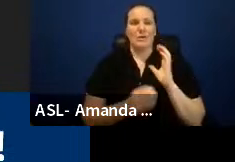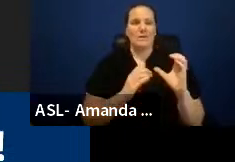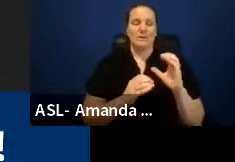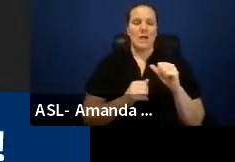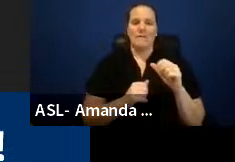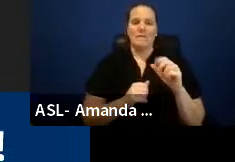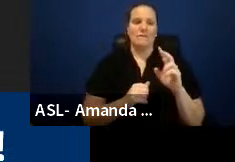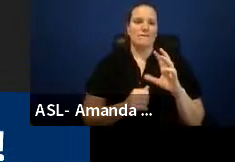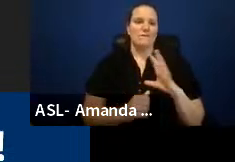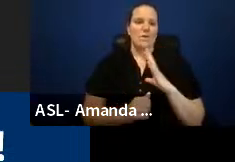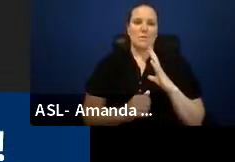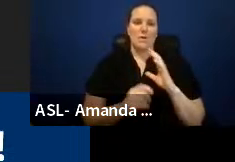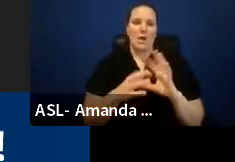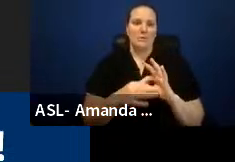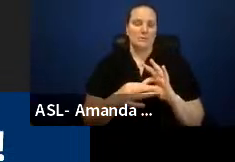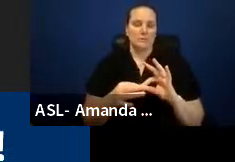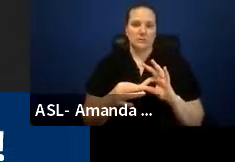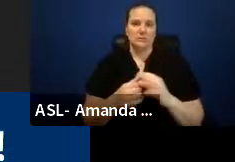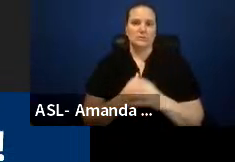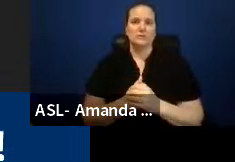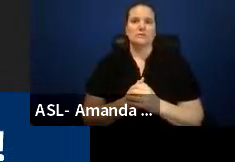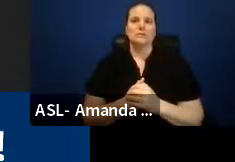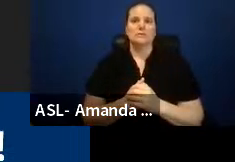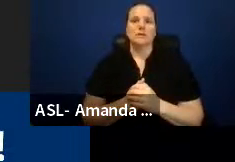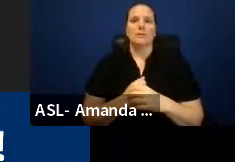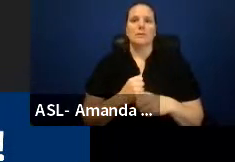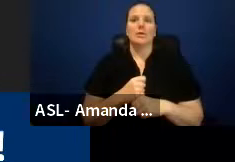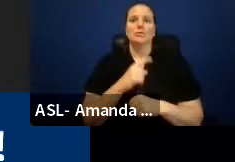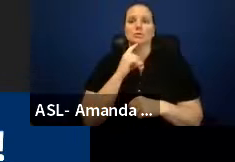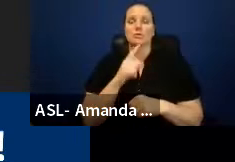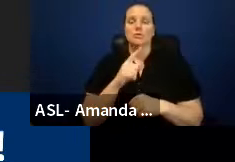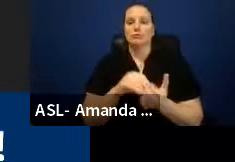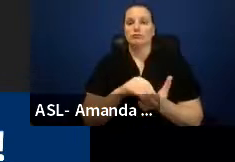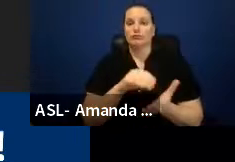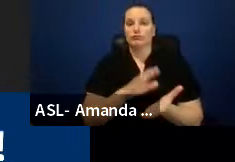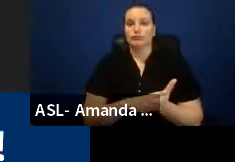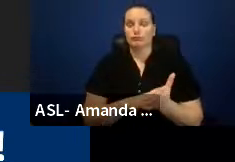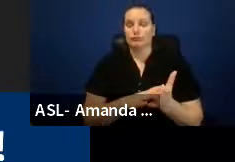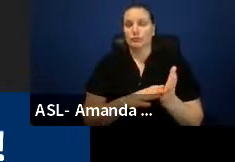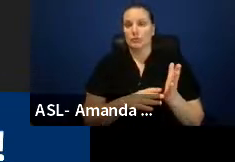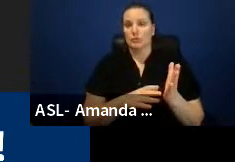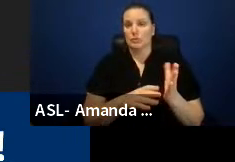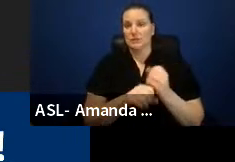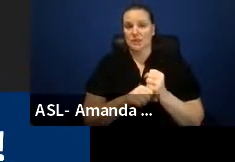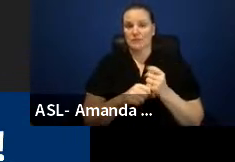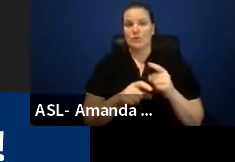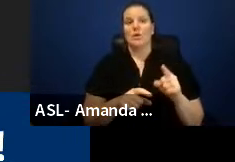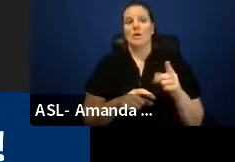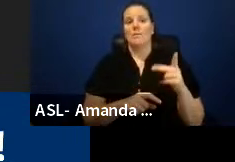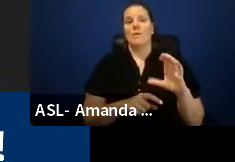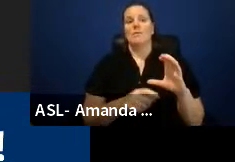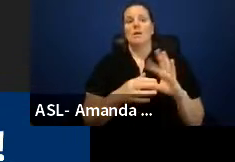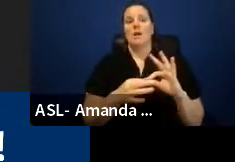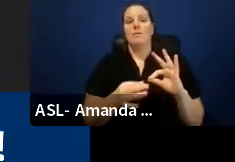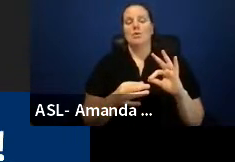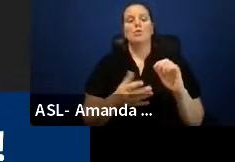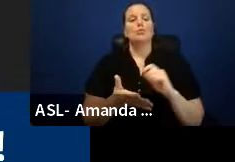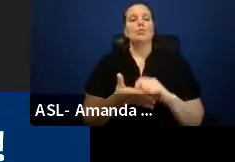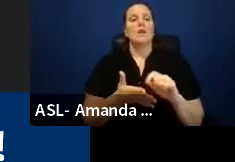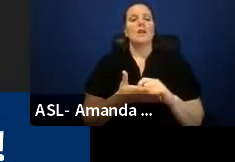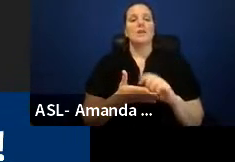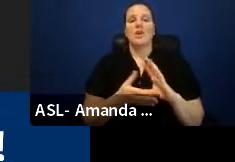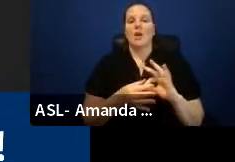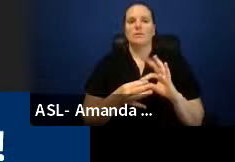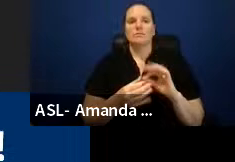comments. To ensure the administrative record accurately and completely reflects the documentation received during the public comment period, written comments should not include